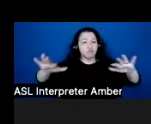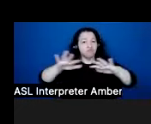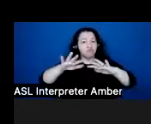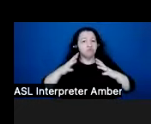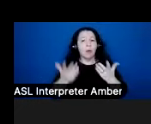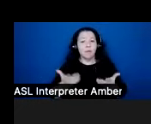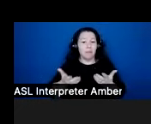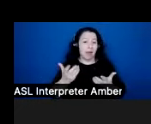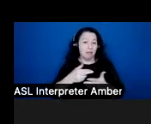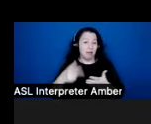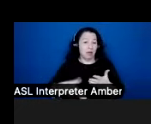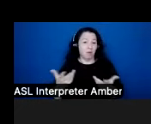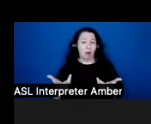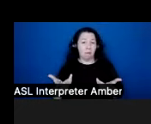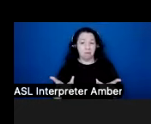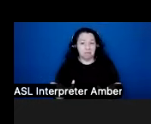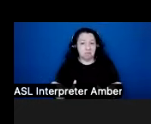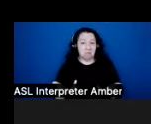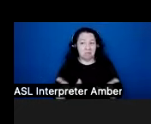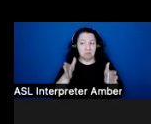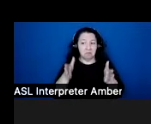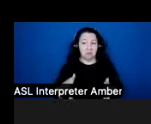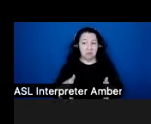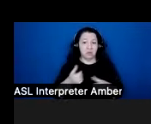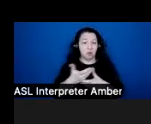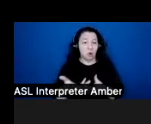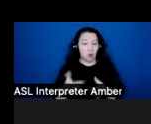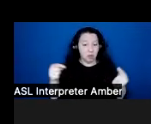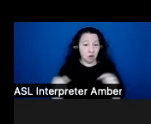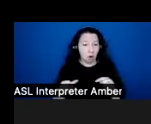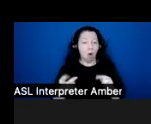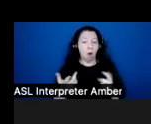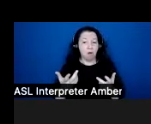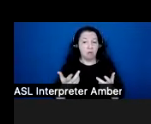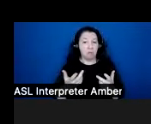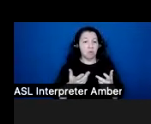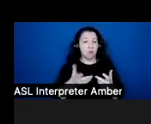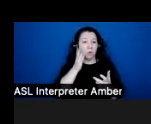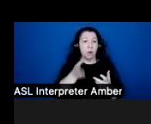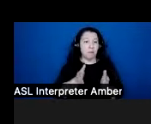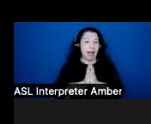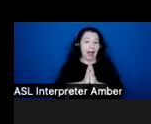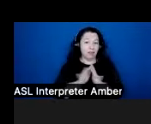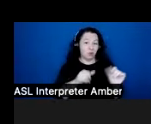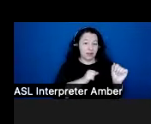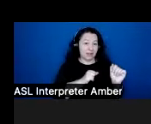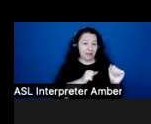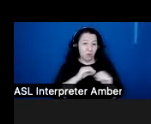the outcome would be that the person who is causing harm is asked to leave, right?